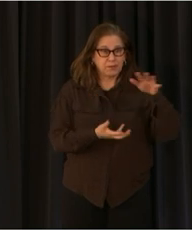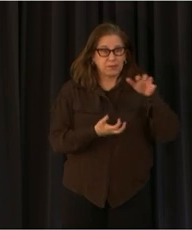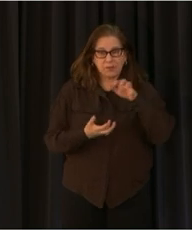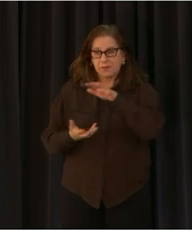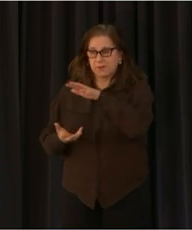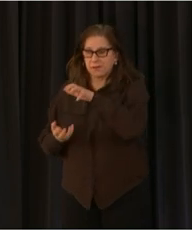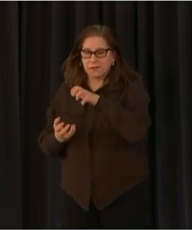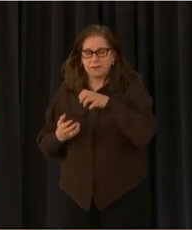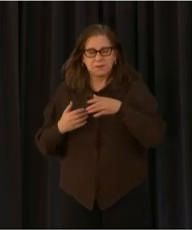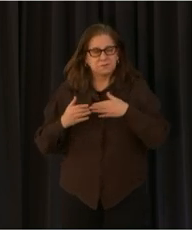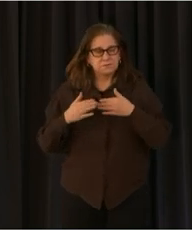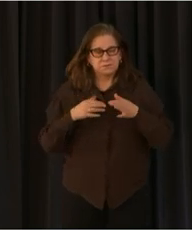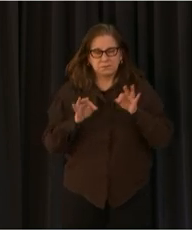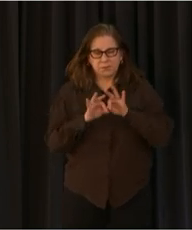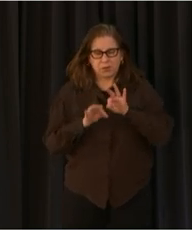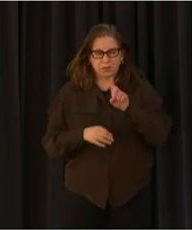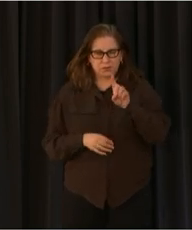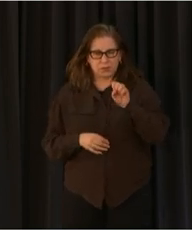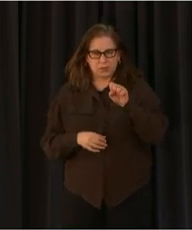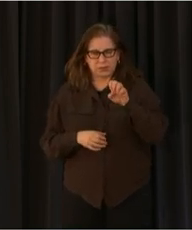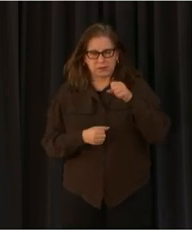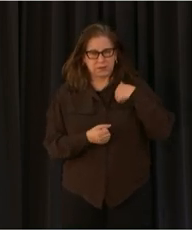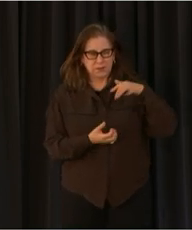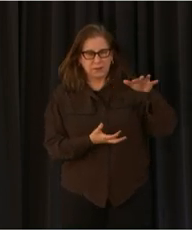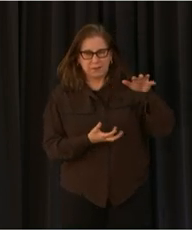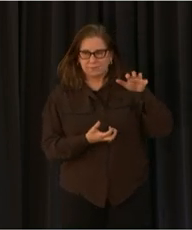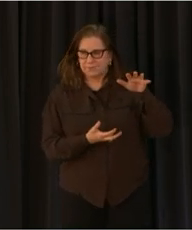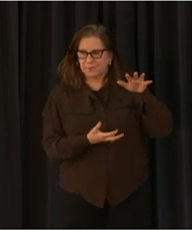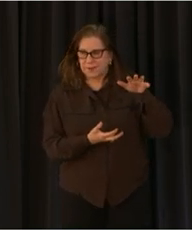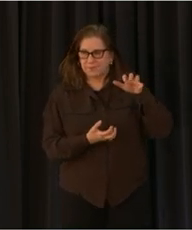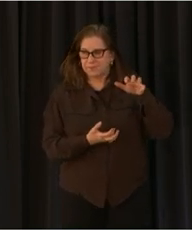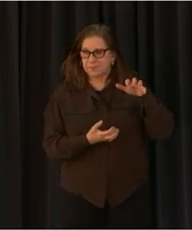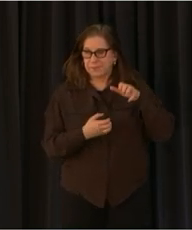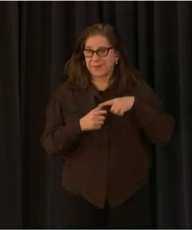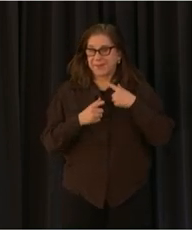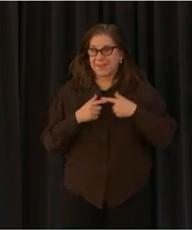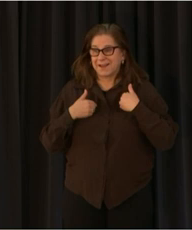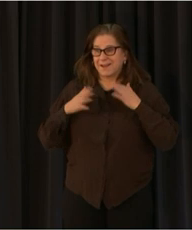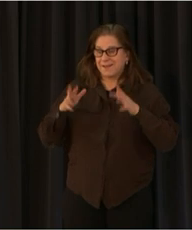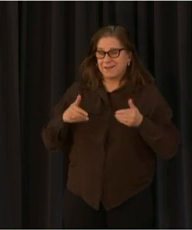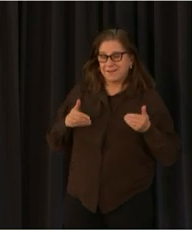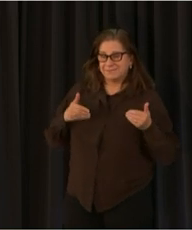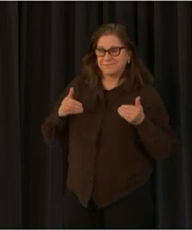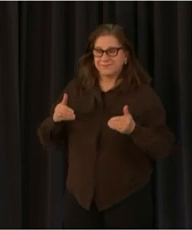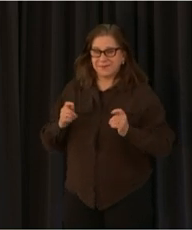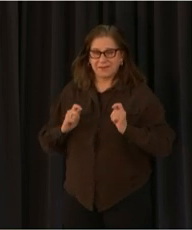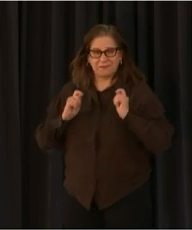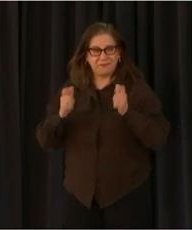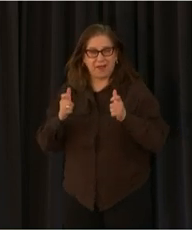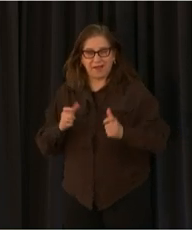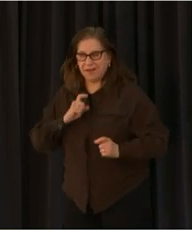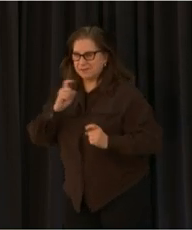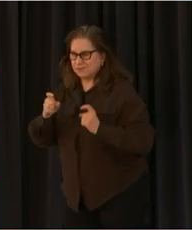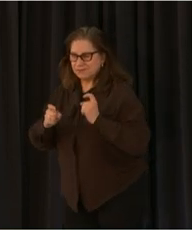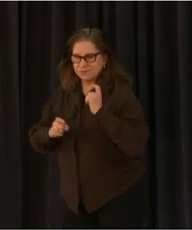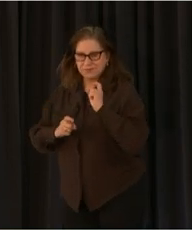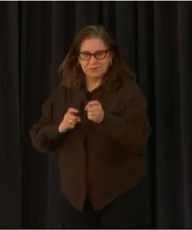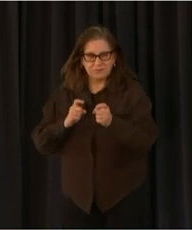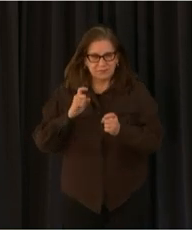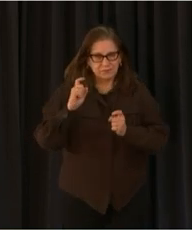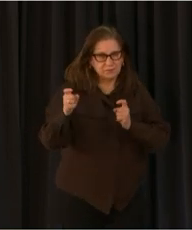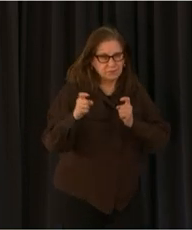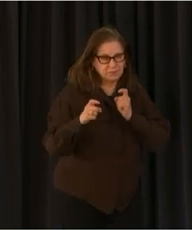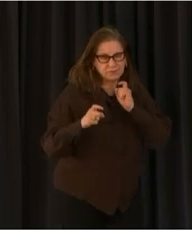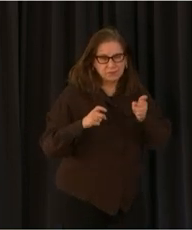Pfizer vaccine. This allows us to increase the number of district residents and essential workers for whom we are initiating